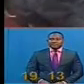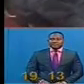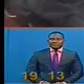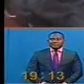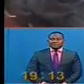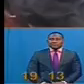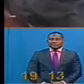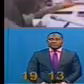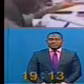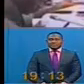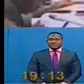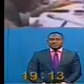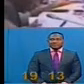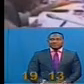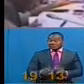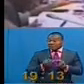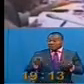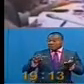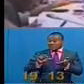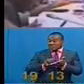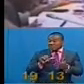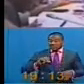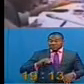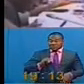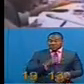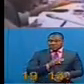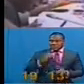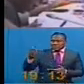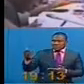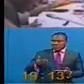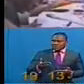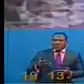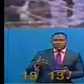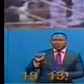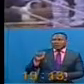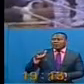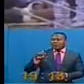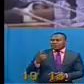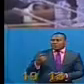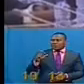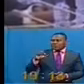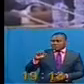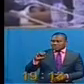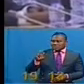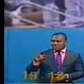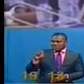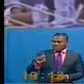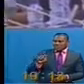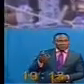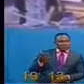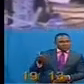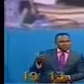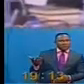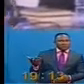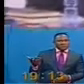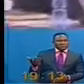The invitation of the Public Accounts Committee to the Ministry of Food and Agric follows discrepancies in funds supposed to have